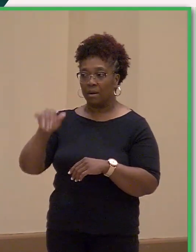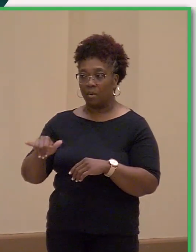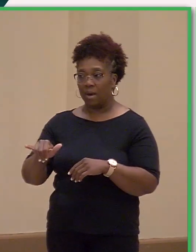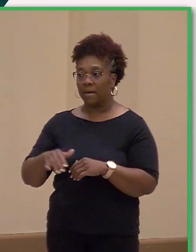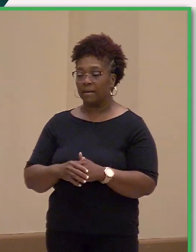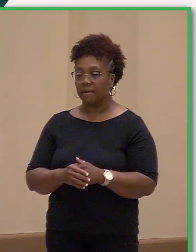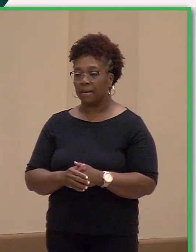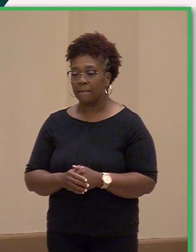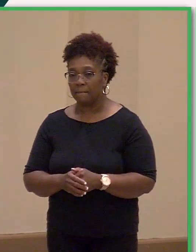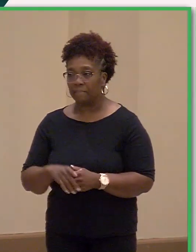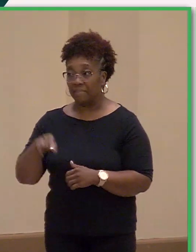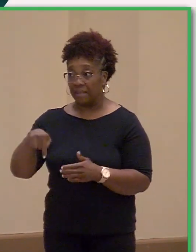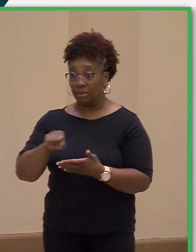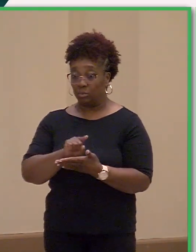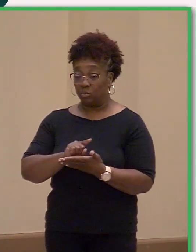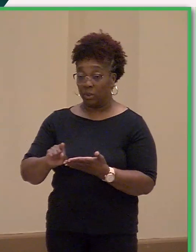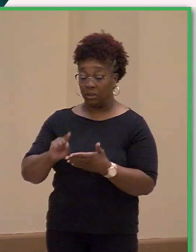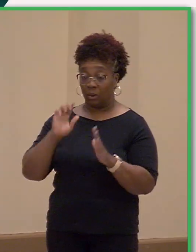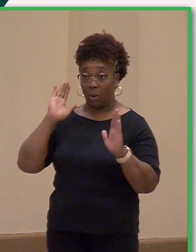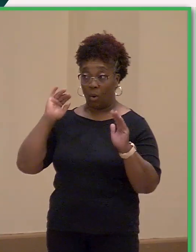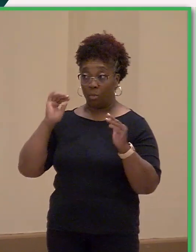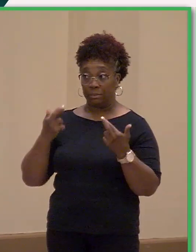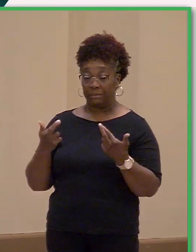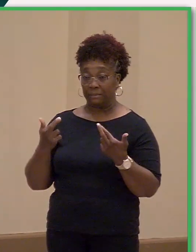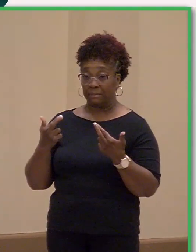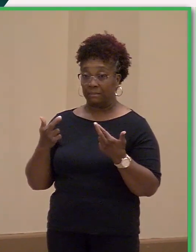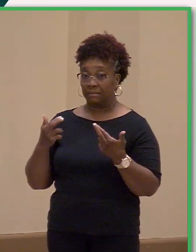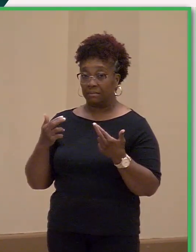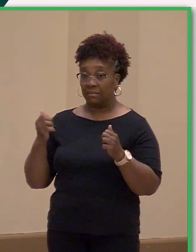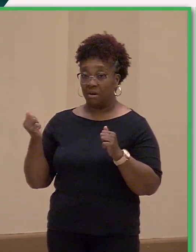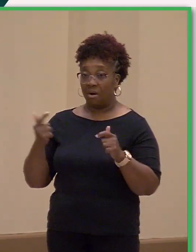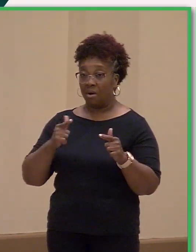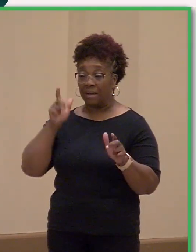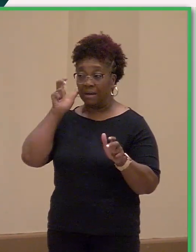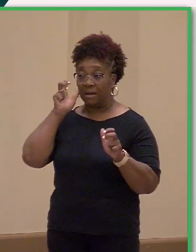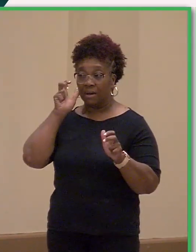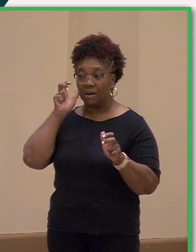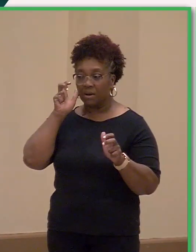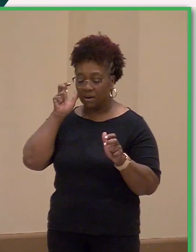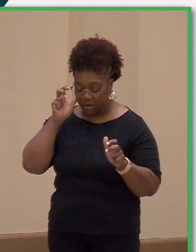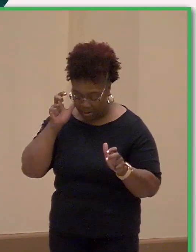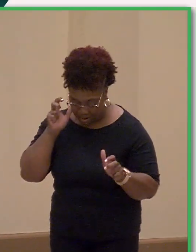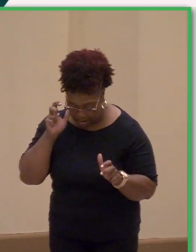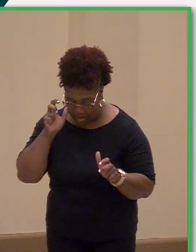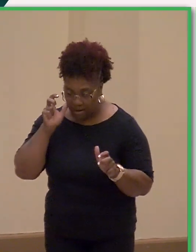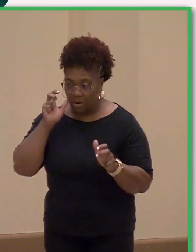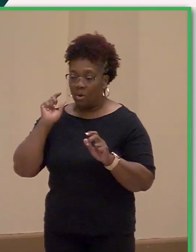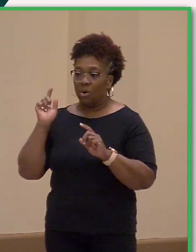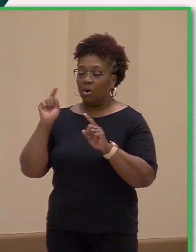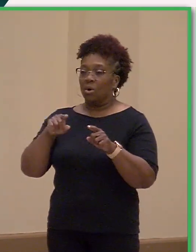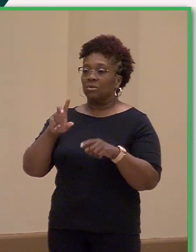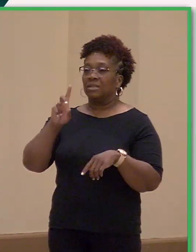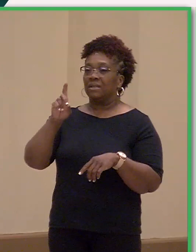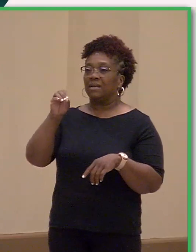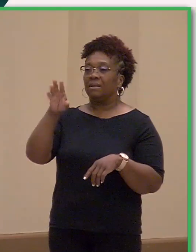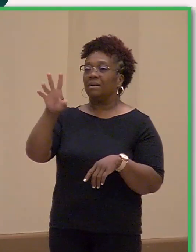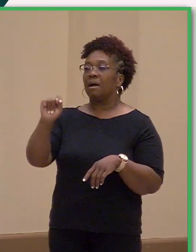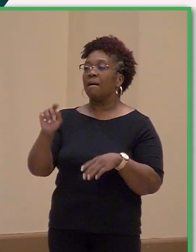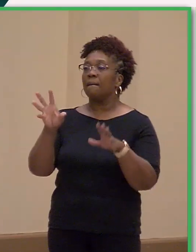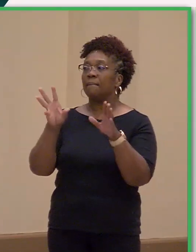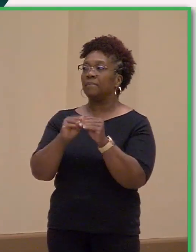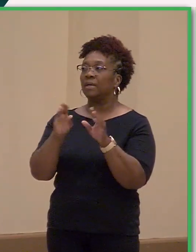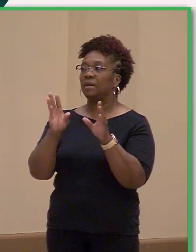So this week, hopefully, everyone under the sound of my voice can go to Facebook and go to Detroit Department of Transportation. There is a DDOT